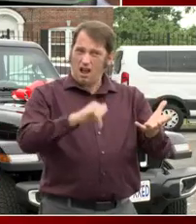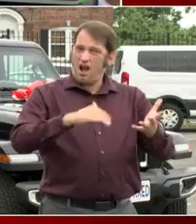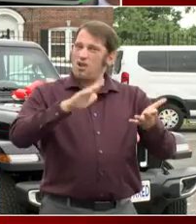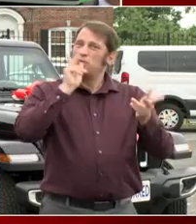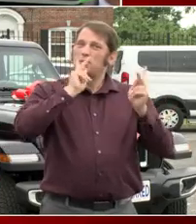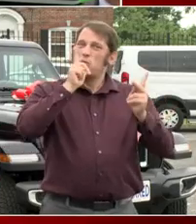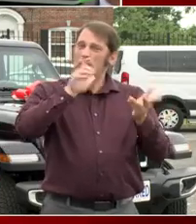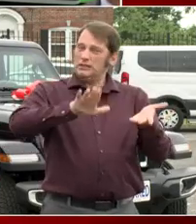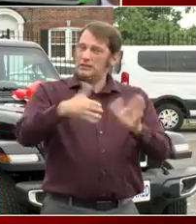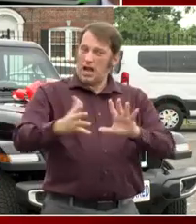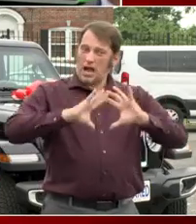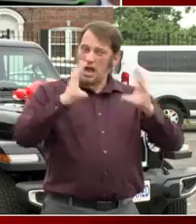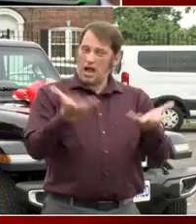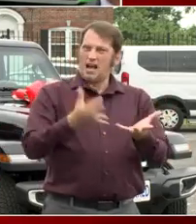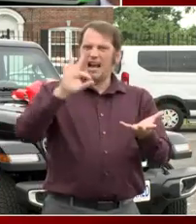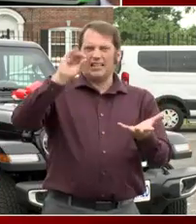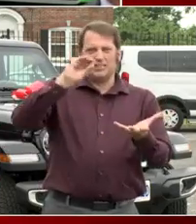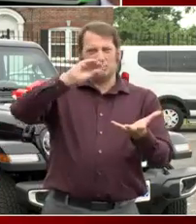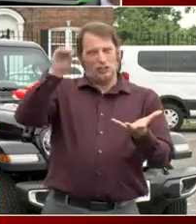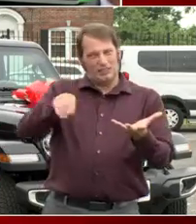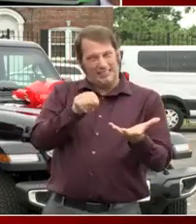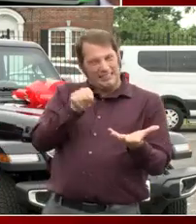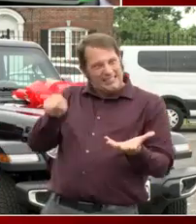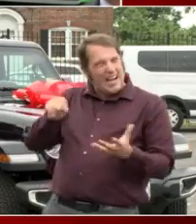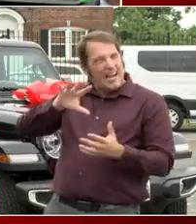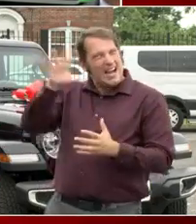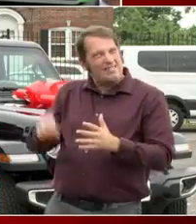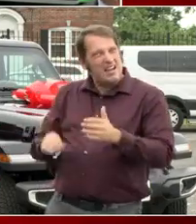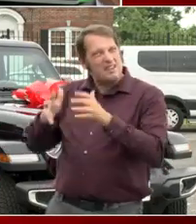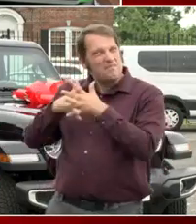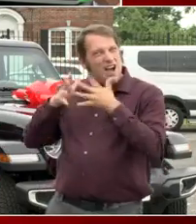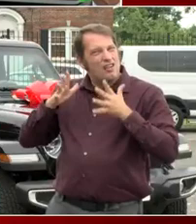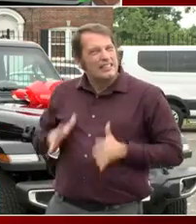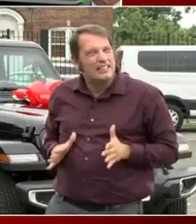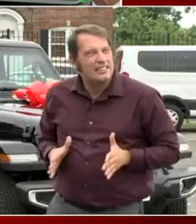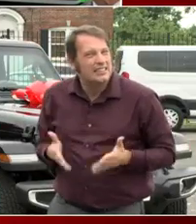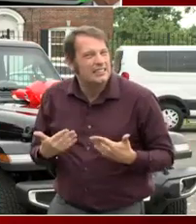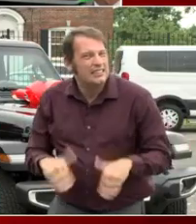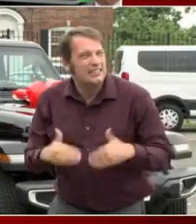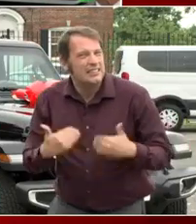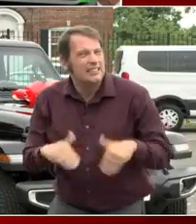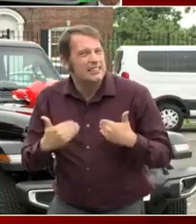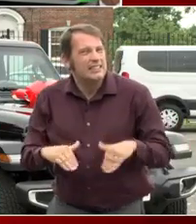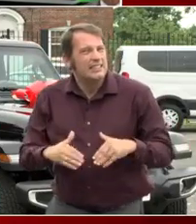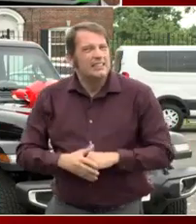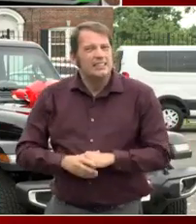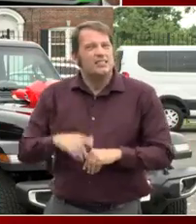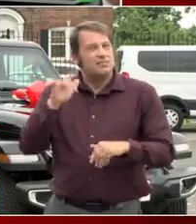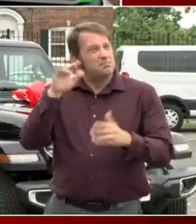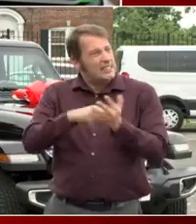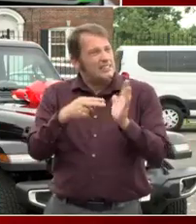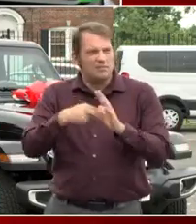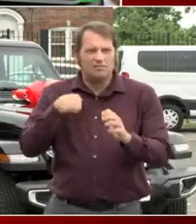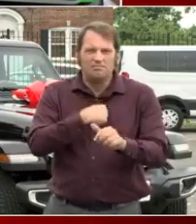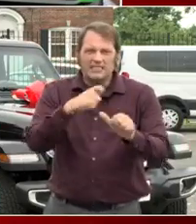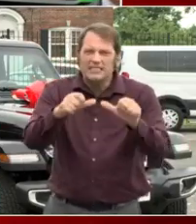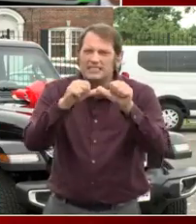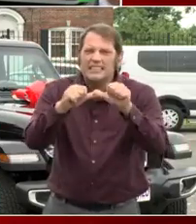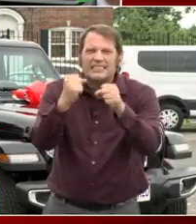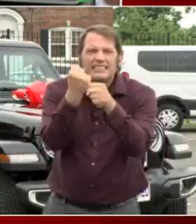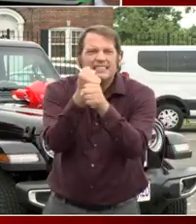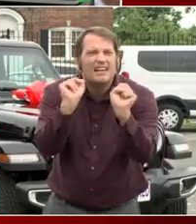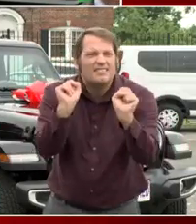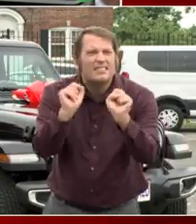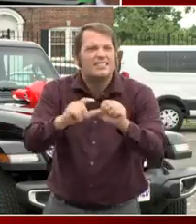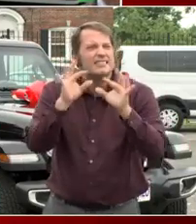American. This should not be the case. Because of these safe and effective vaccines, we don't think anybody has to die